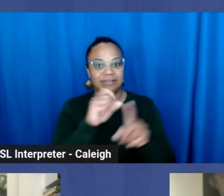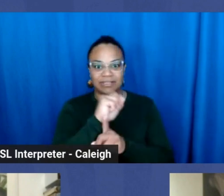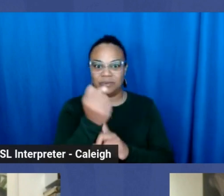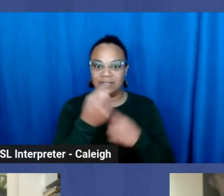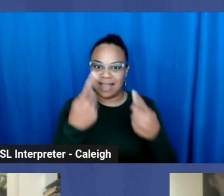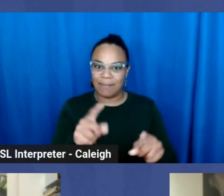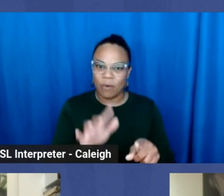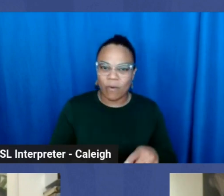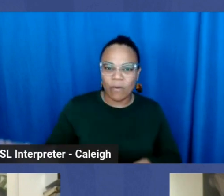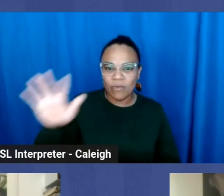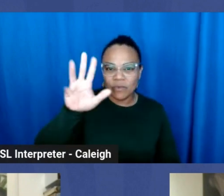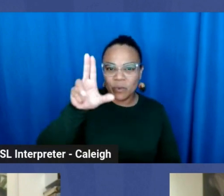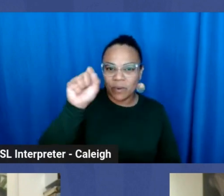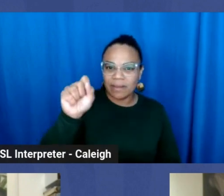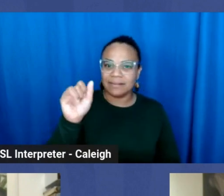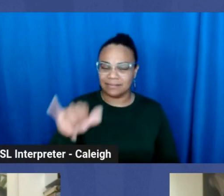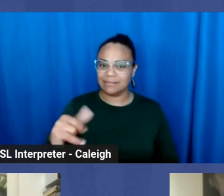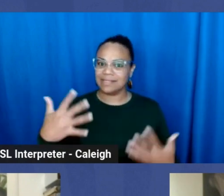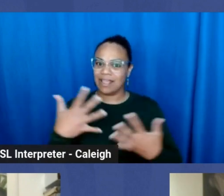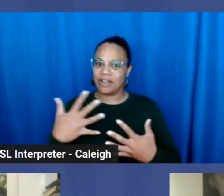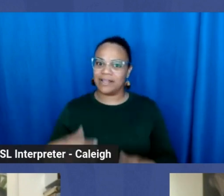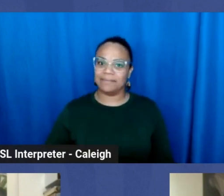very scary.